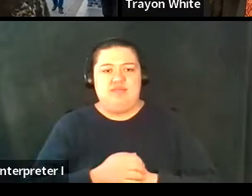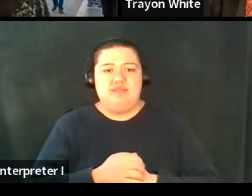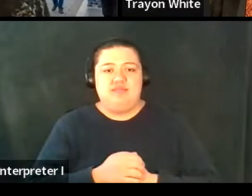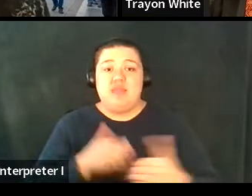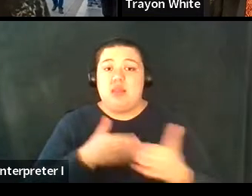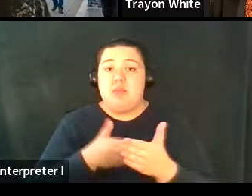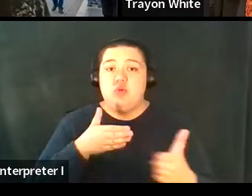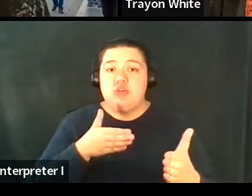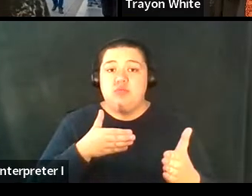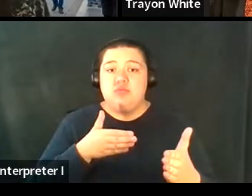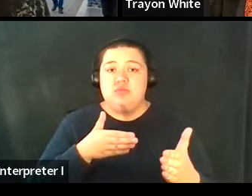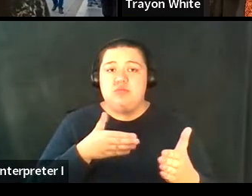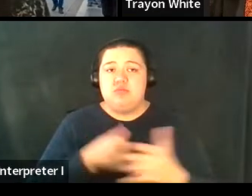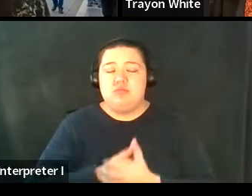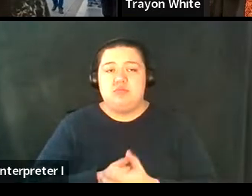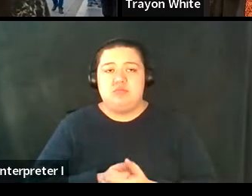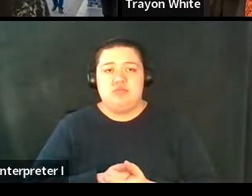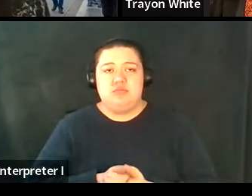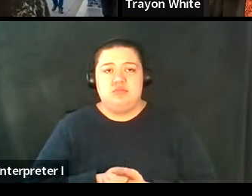Opposed?